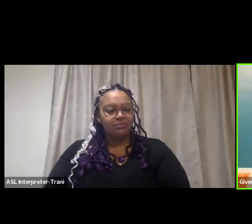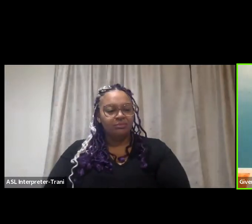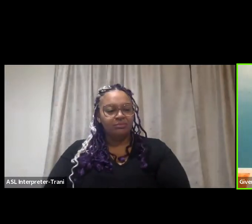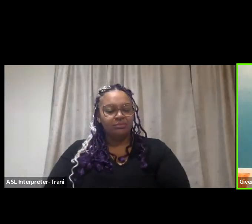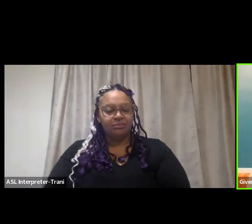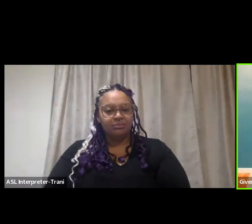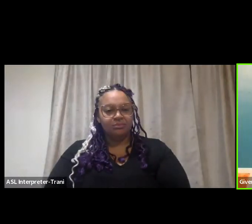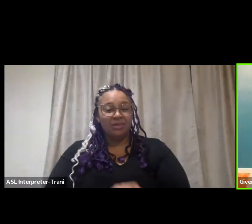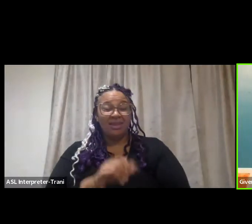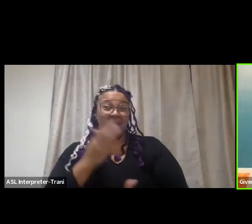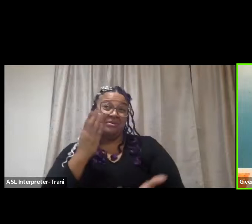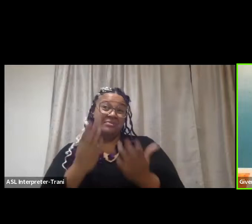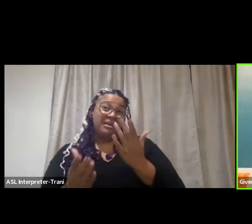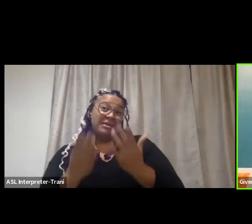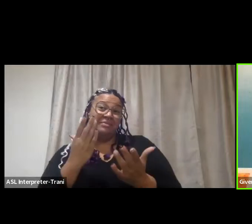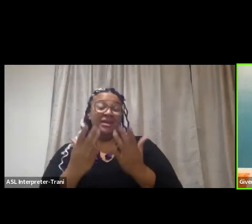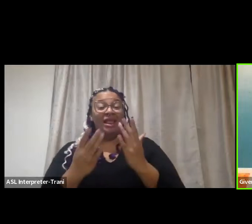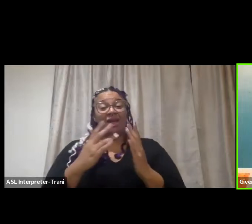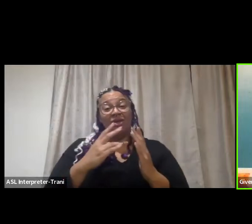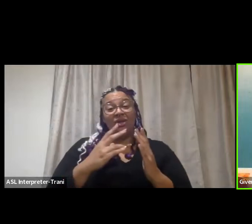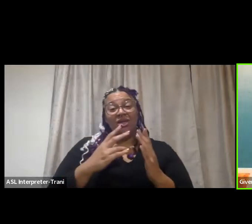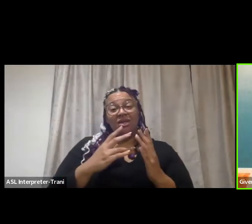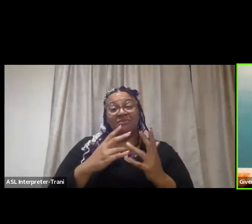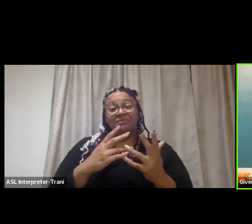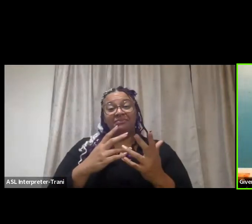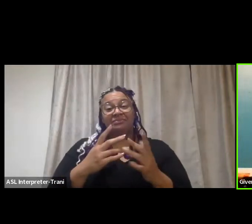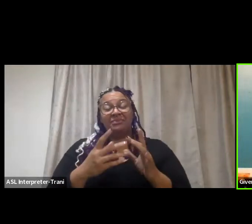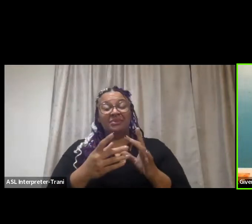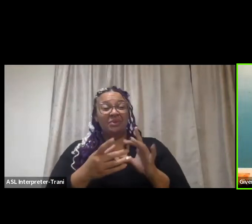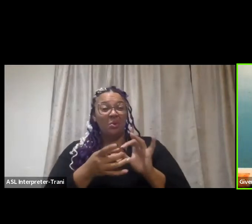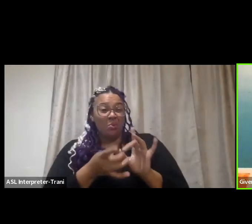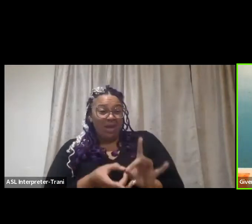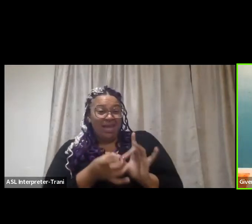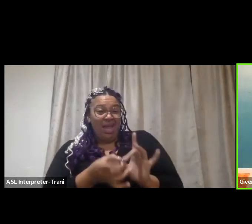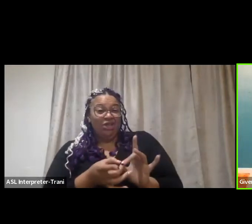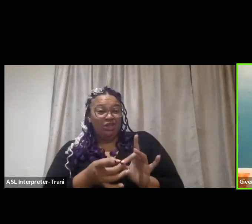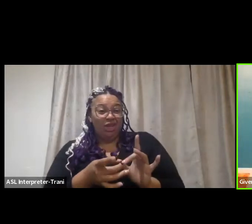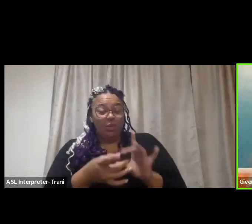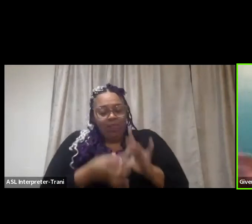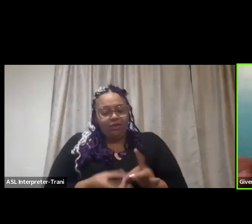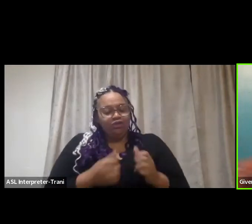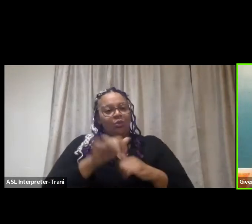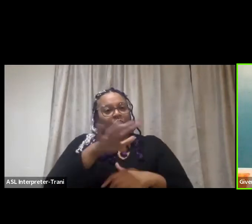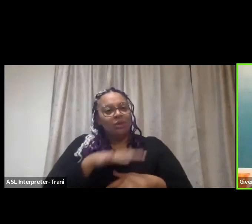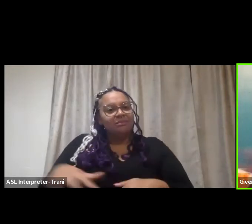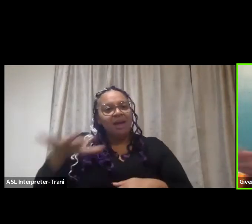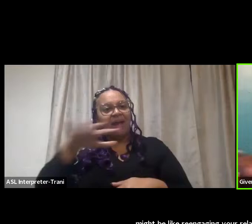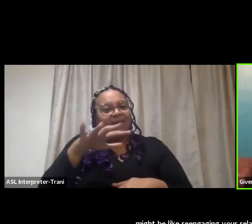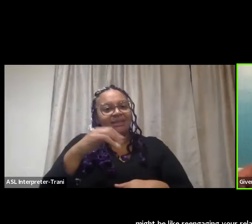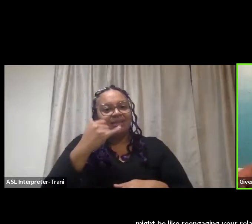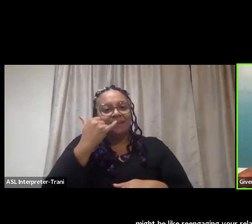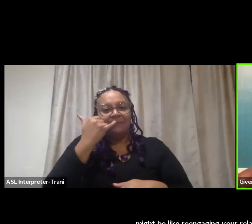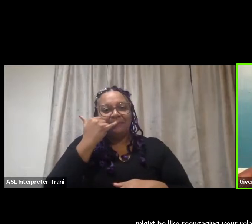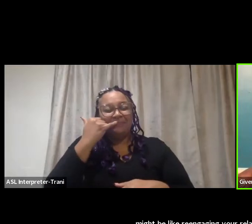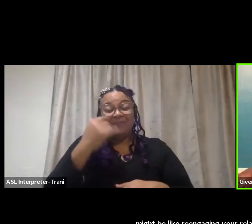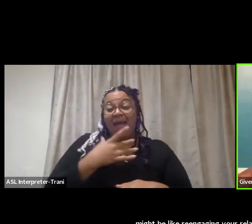That might be like re-engaging your relationship with your space. Maybe you need to, I like to say,